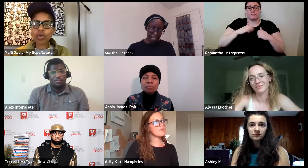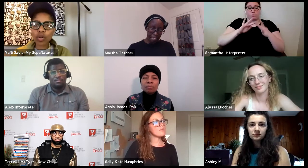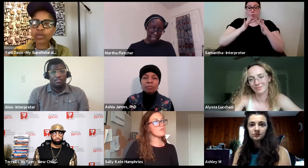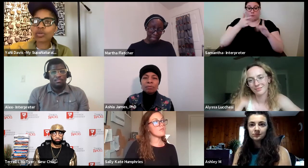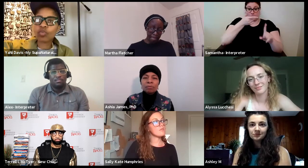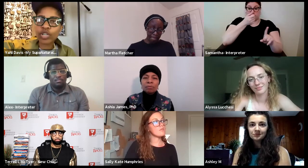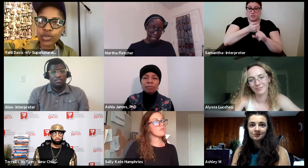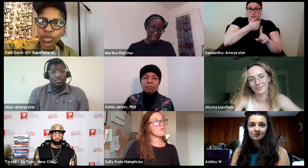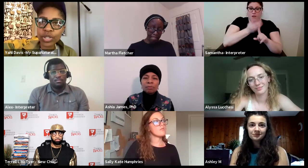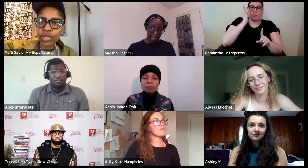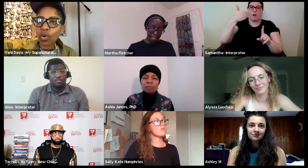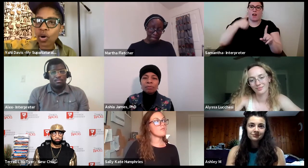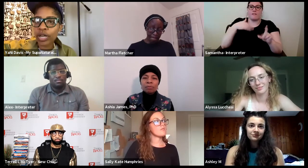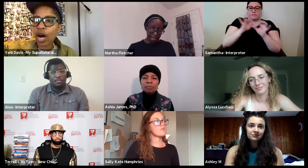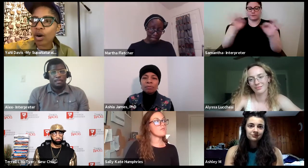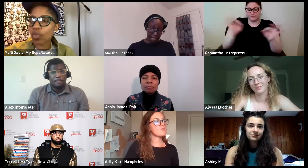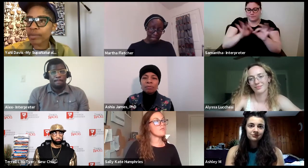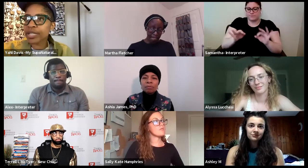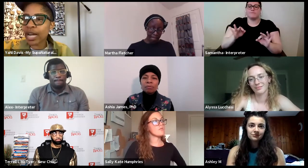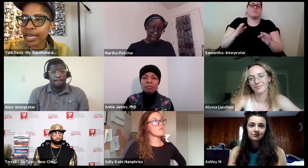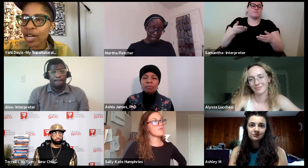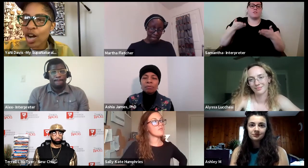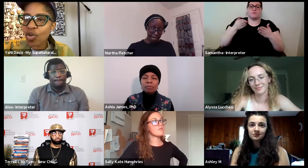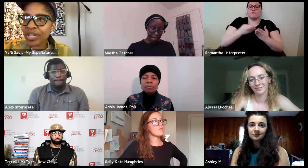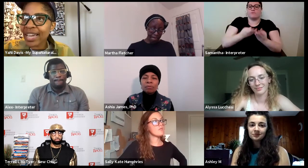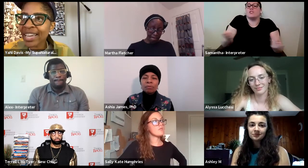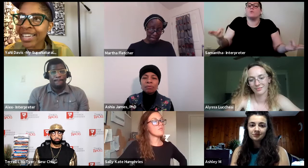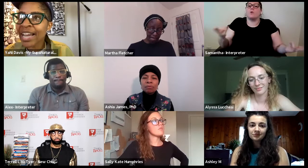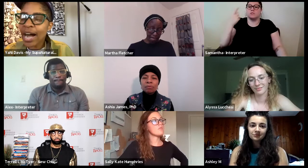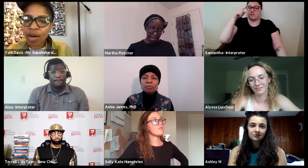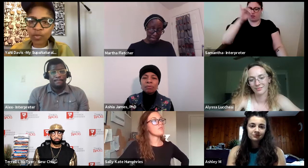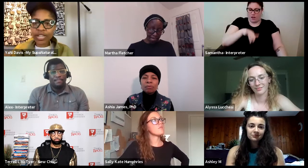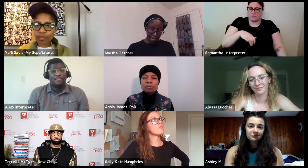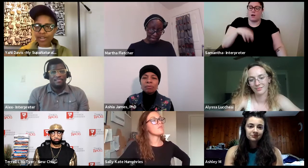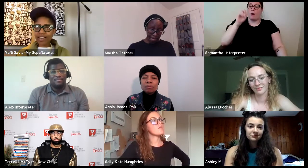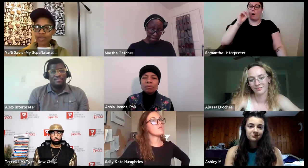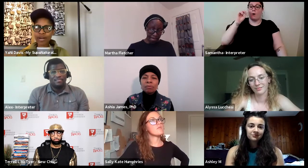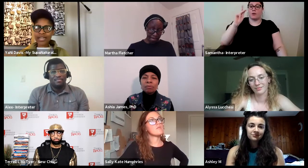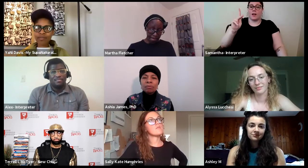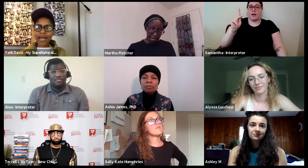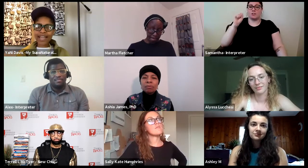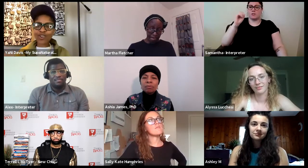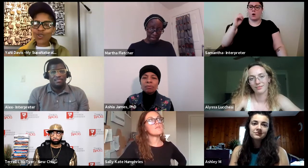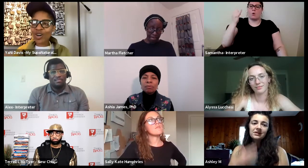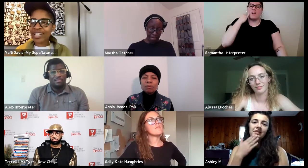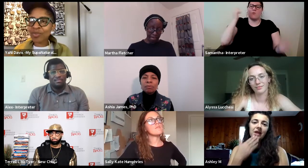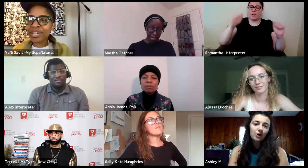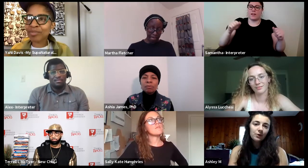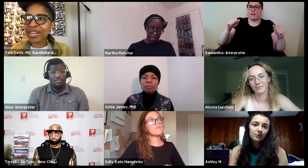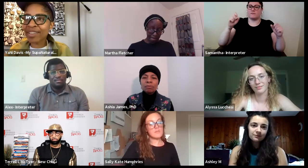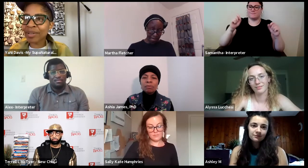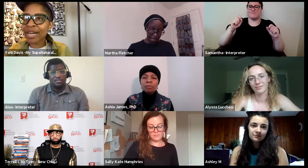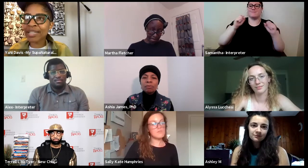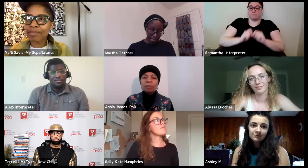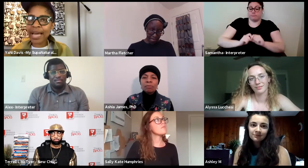we're going to roll out some resources on our website. Okay. If we could bring everybody back on,